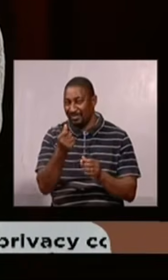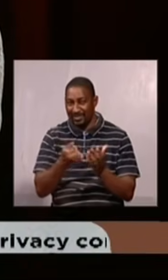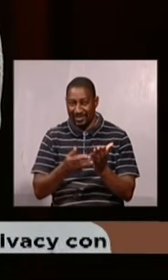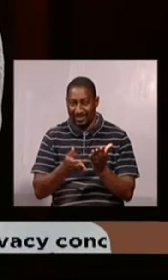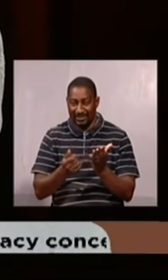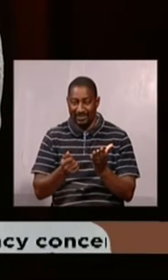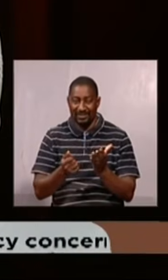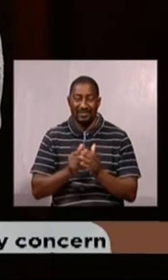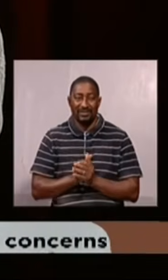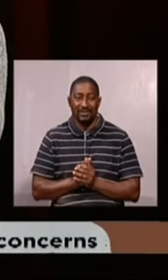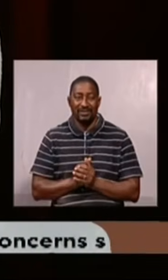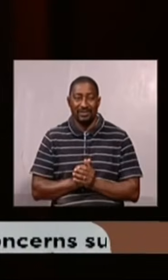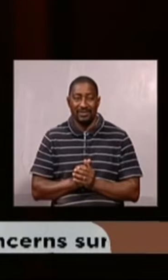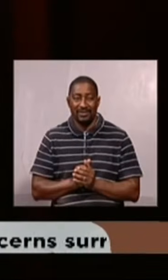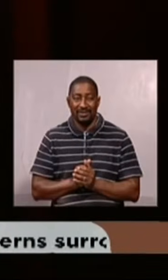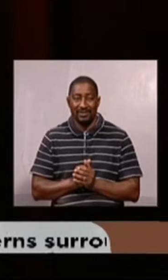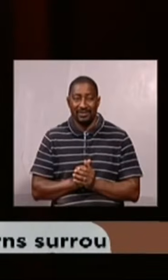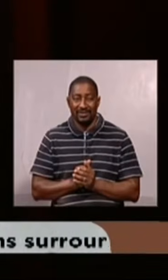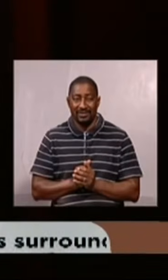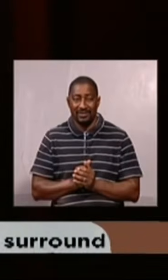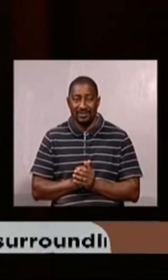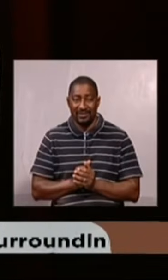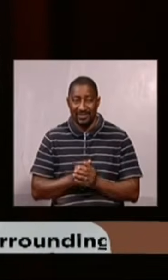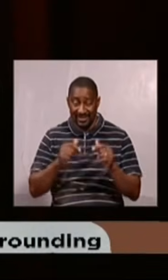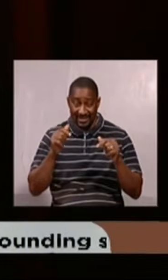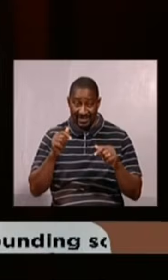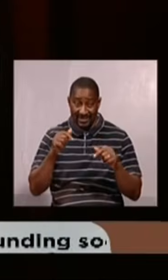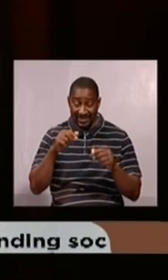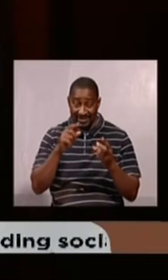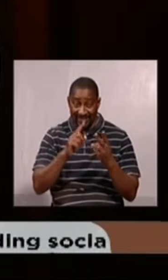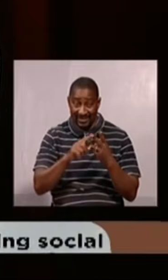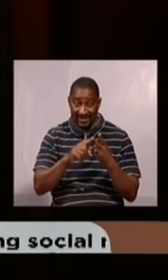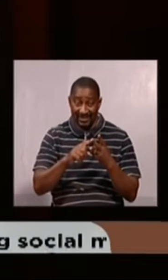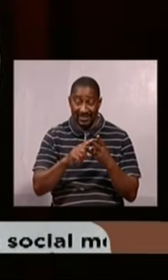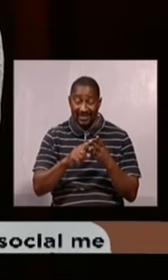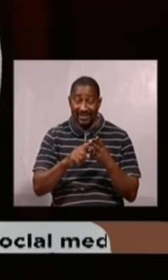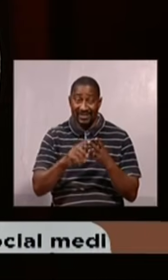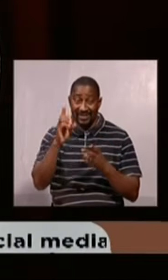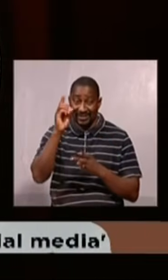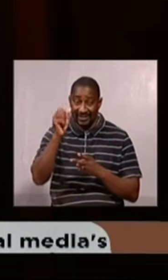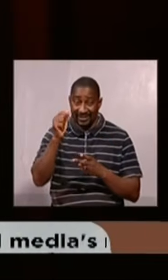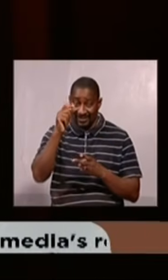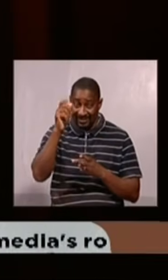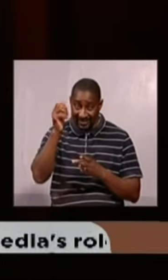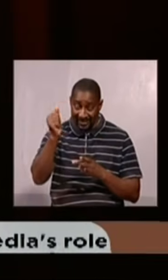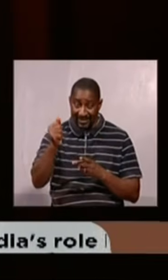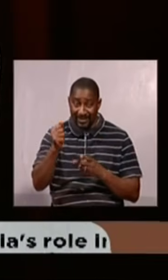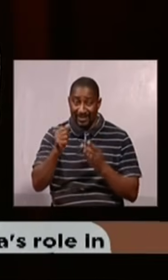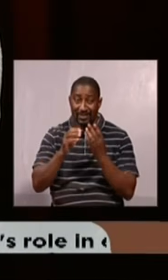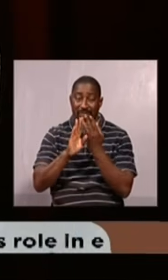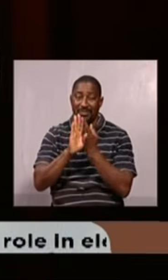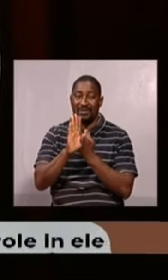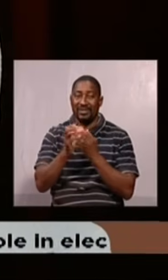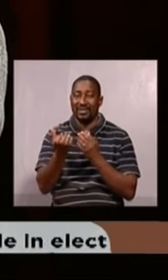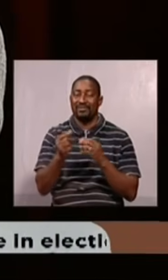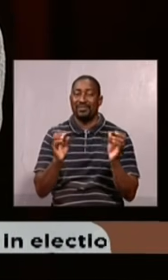vote? Secondly, we don't have a Digital Data Protection Act, which is passed yet. Because if we had one in place, I could have then taken them